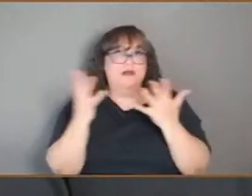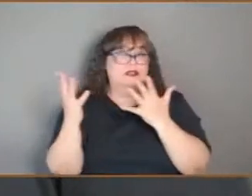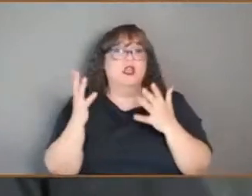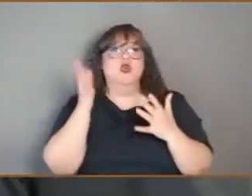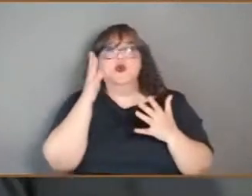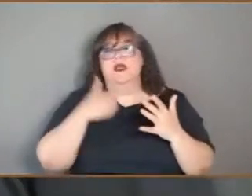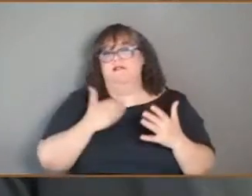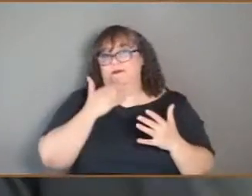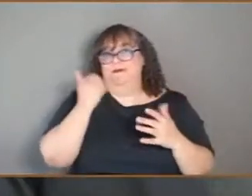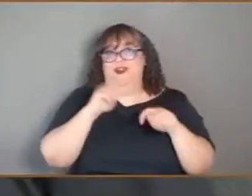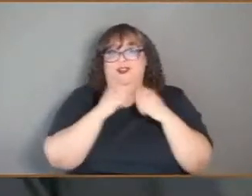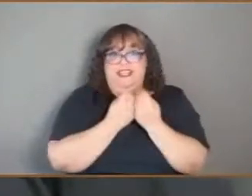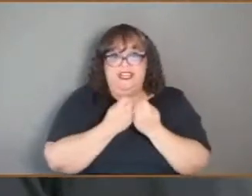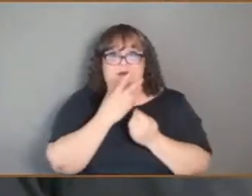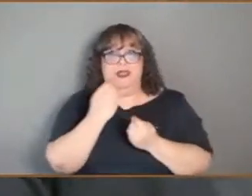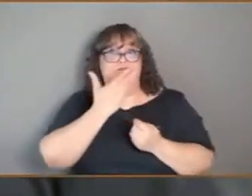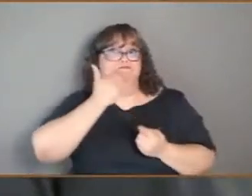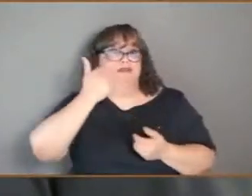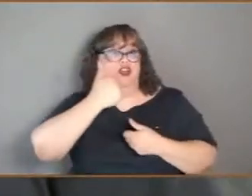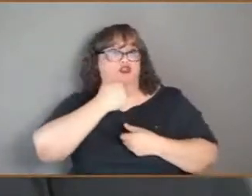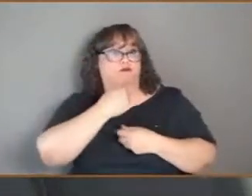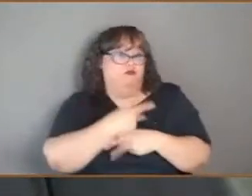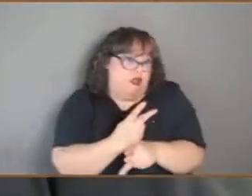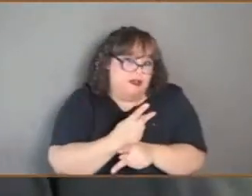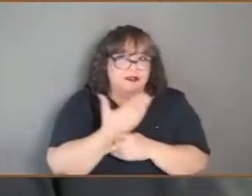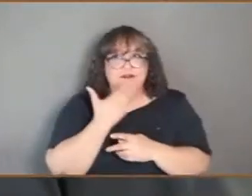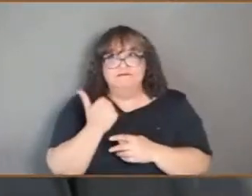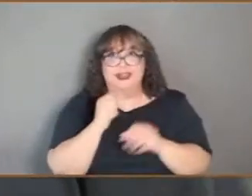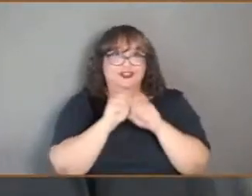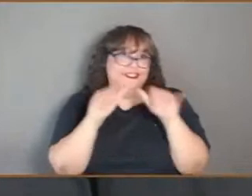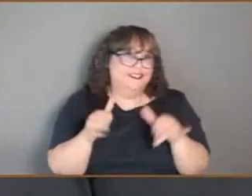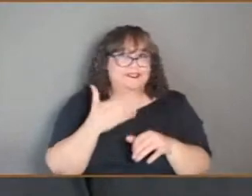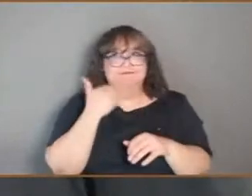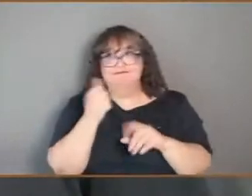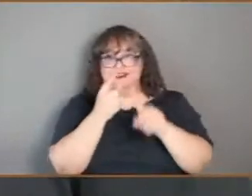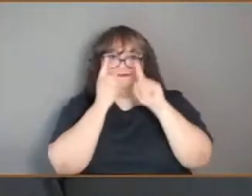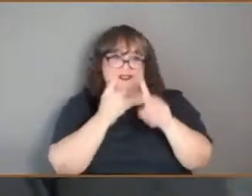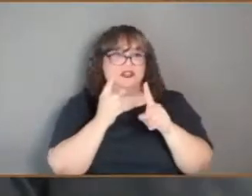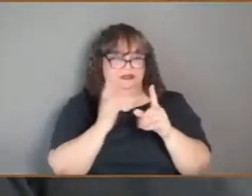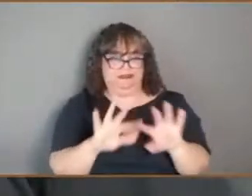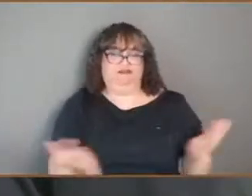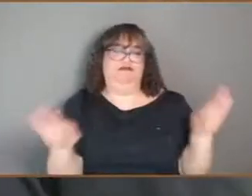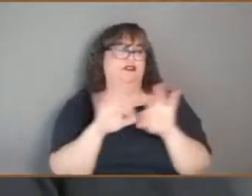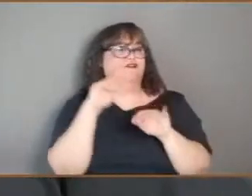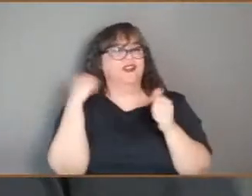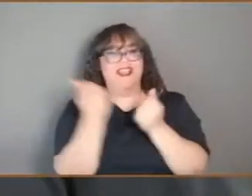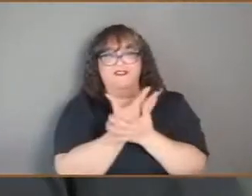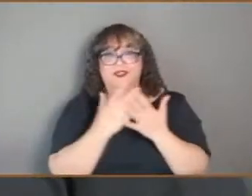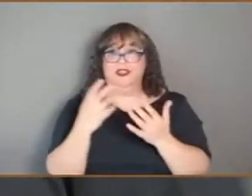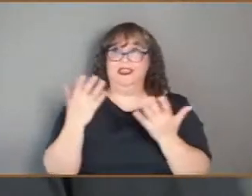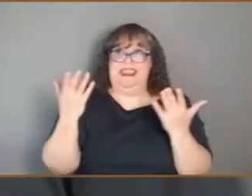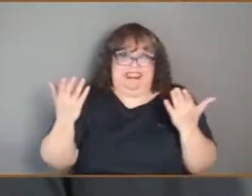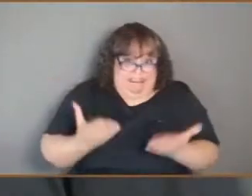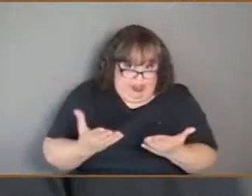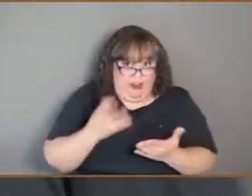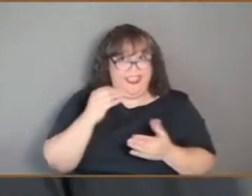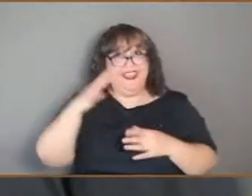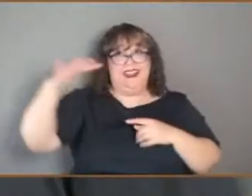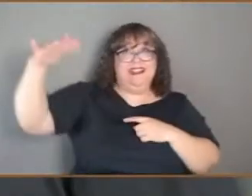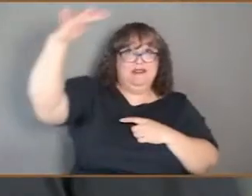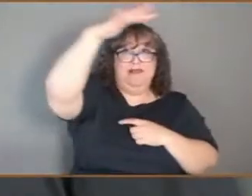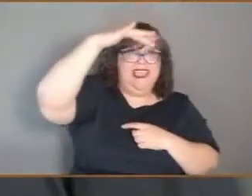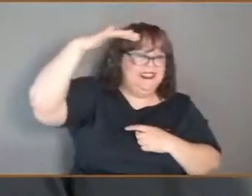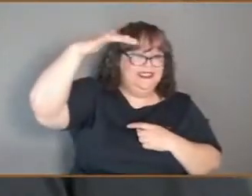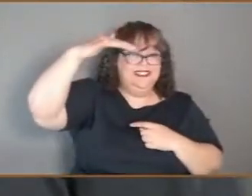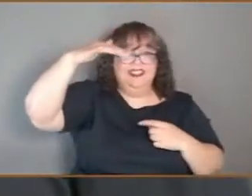and a better product, a better system, a better mission. And that is, you know, crucial for everything, both in space and on Earth. And just to, you know,